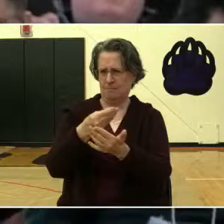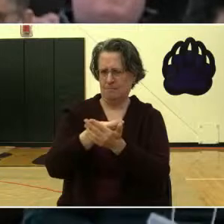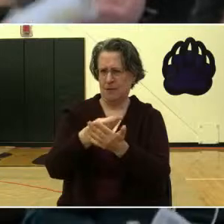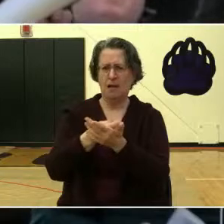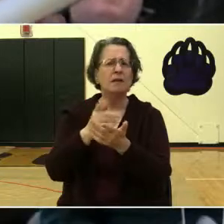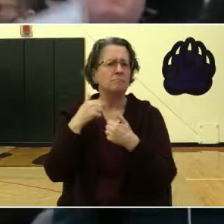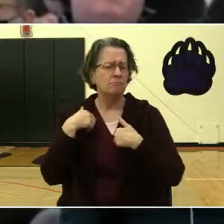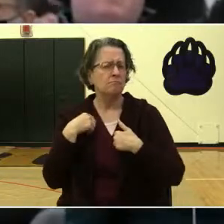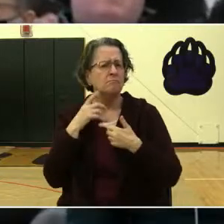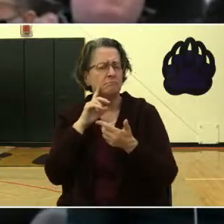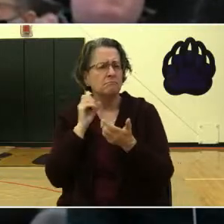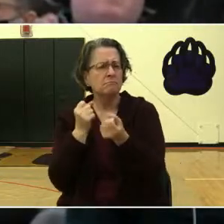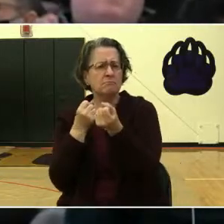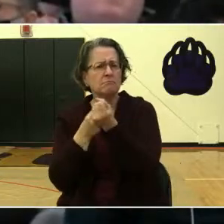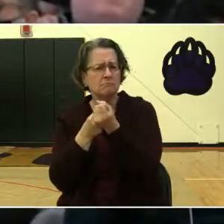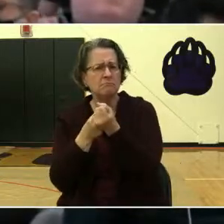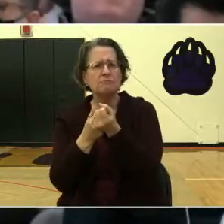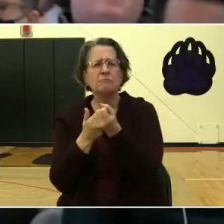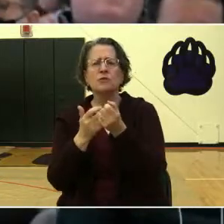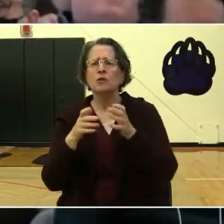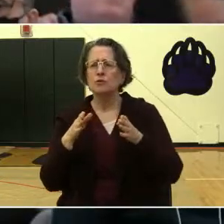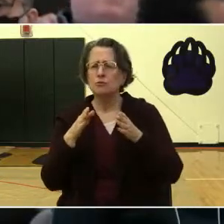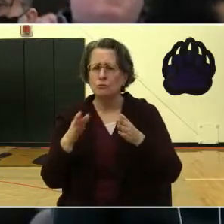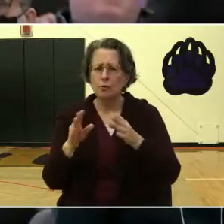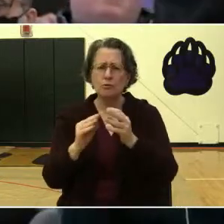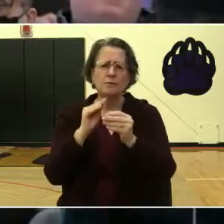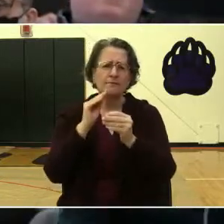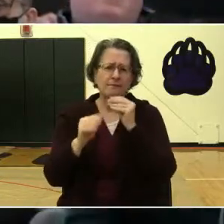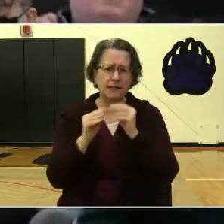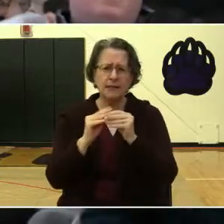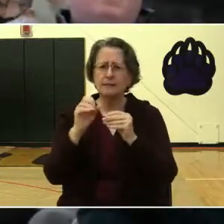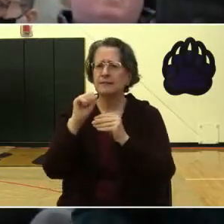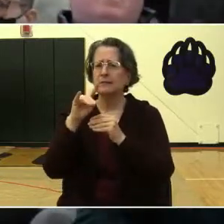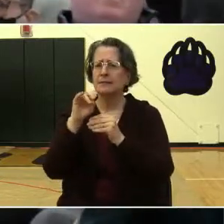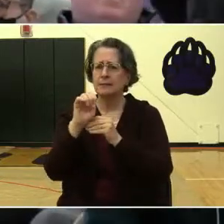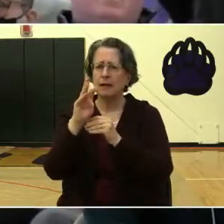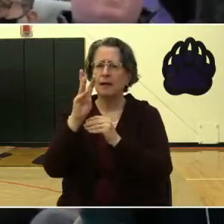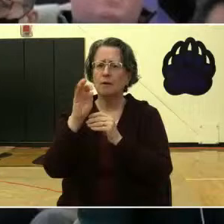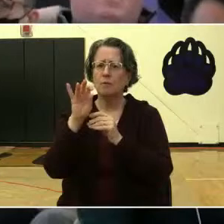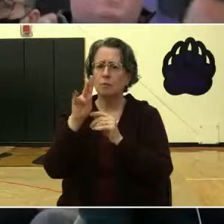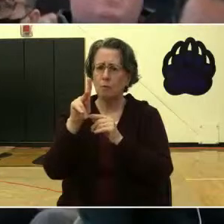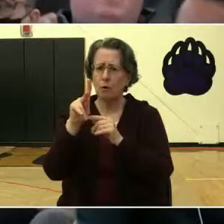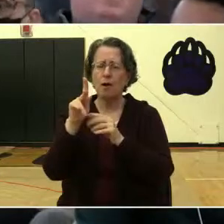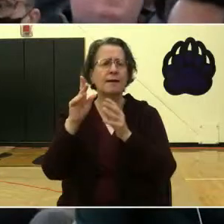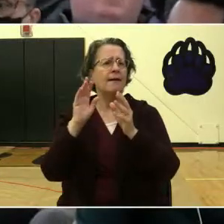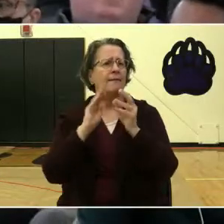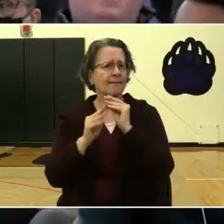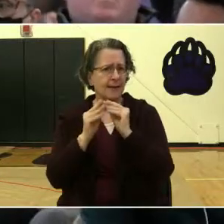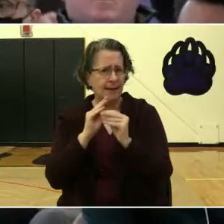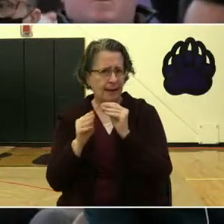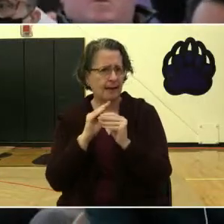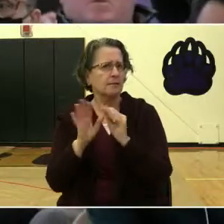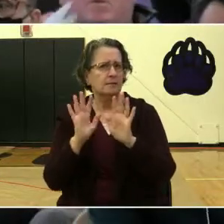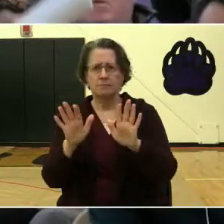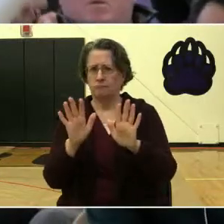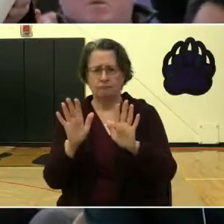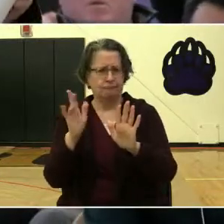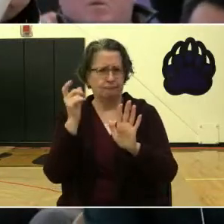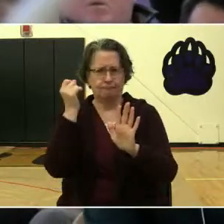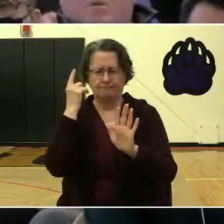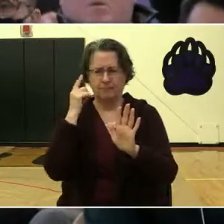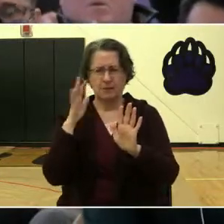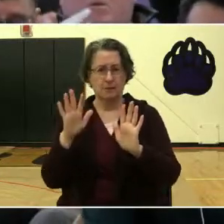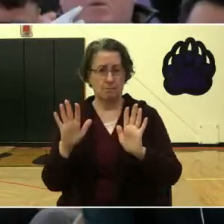favor for Paving roads and improving sidewalks this money is not going to be spent on like